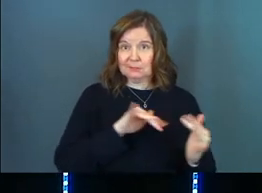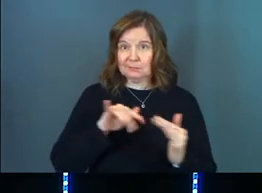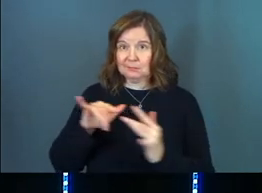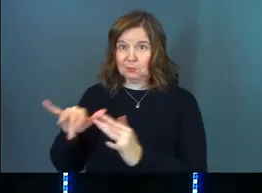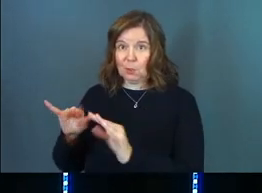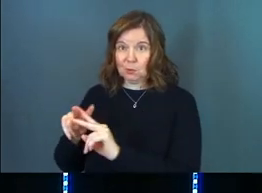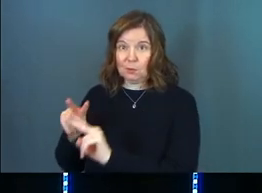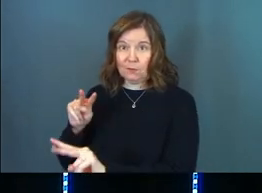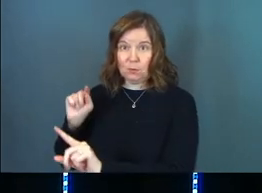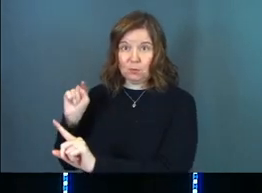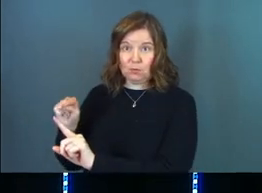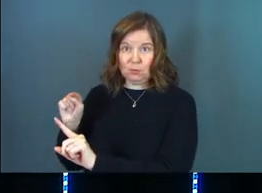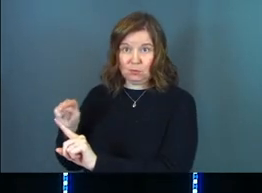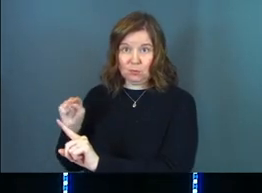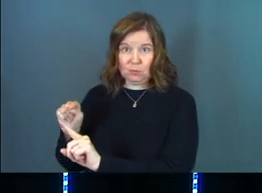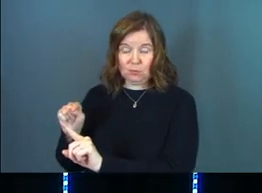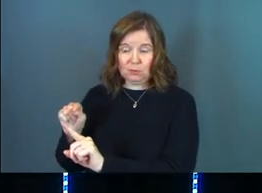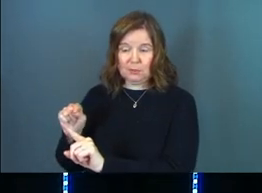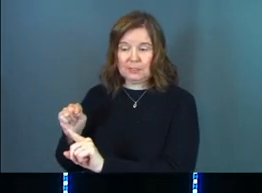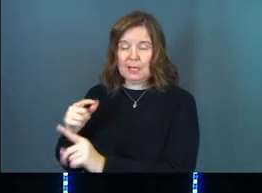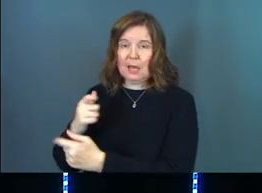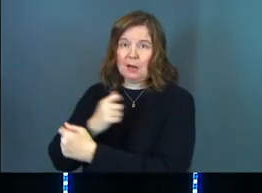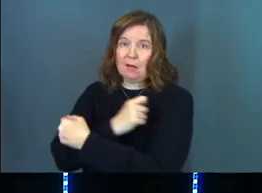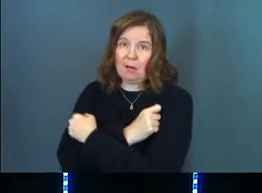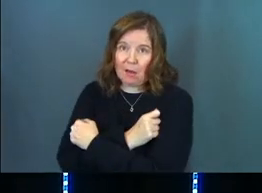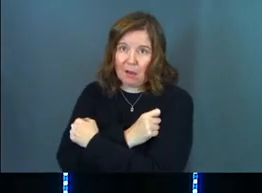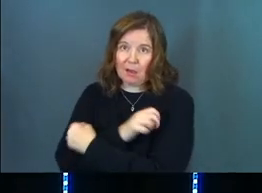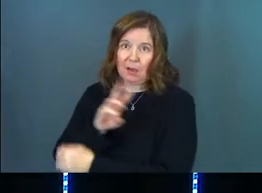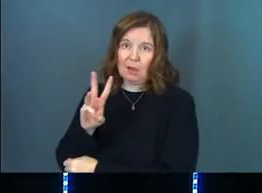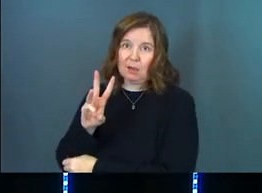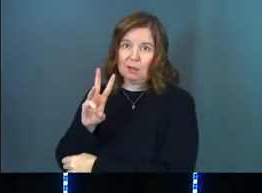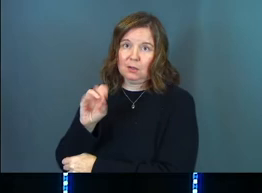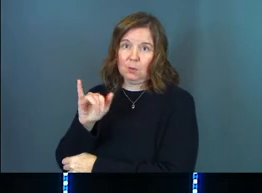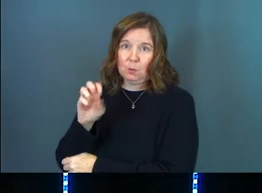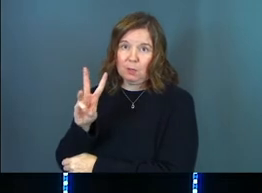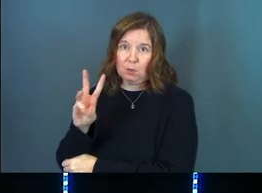killer's funeral, embraced his widow.